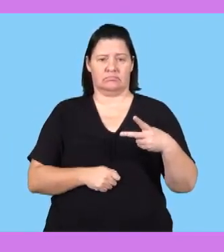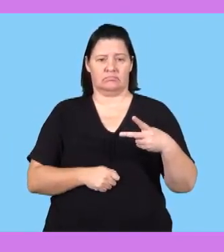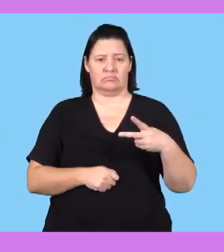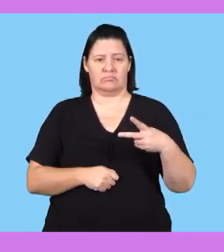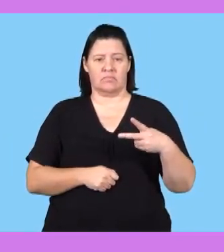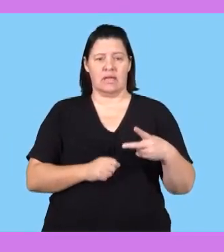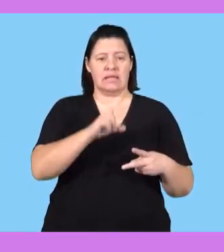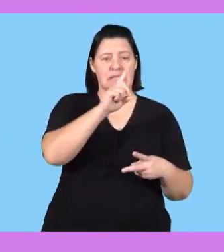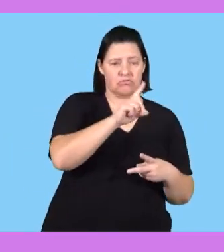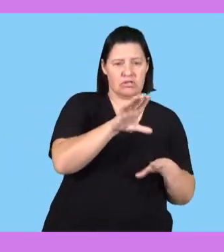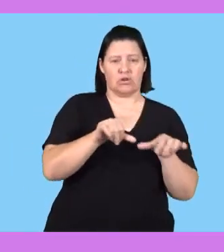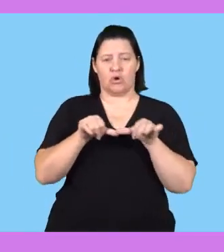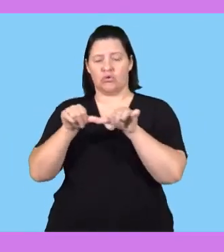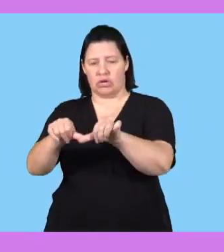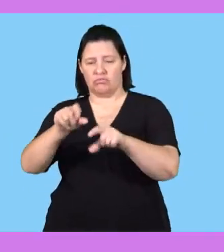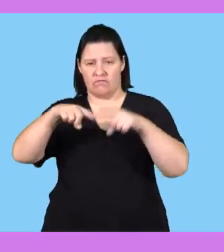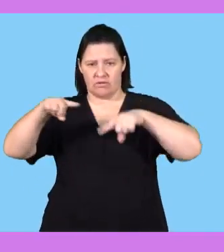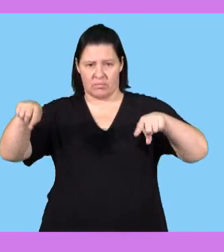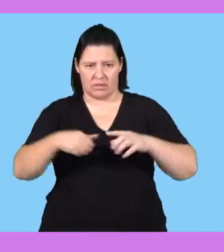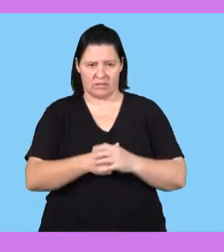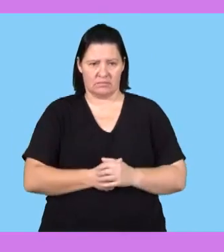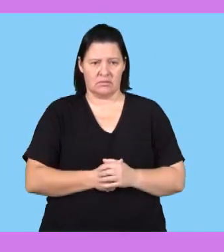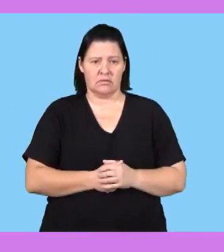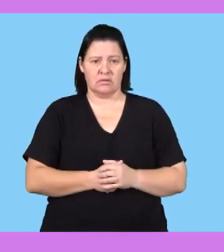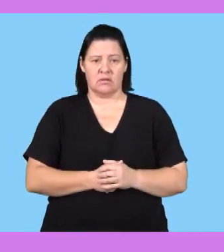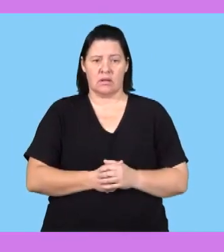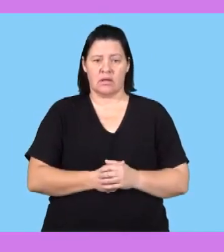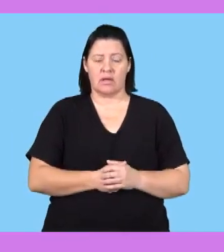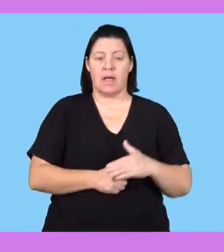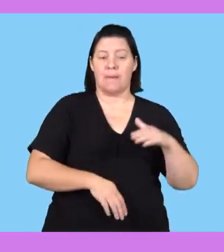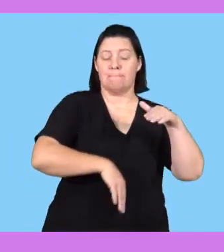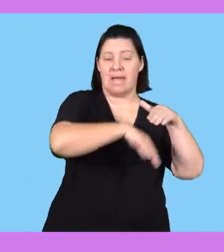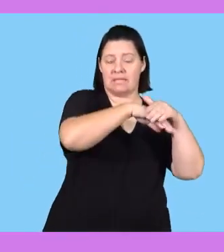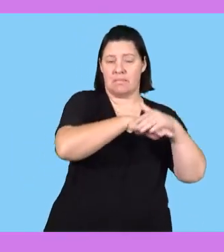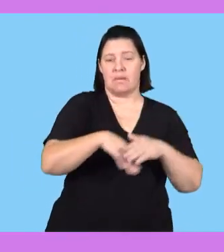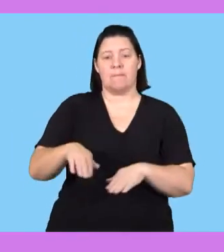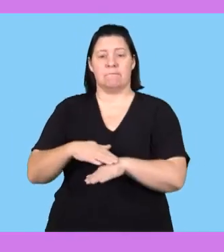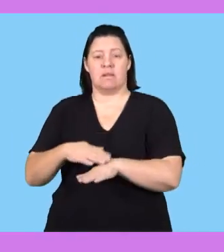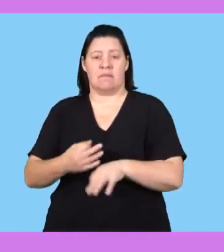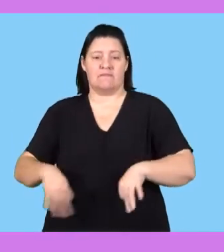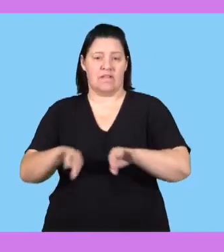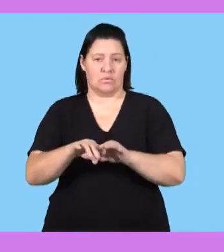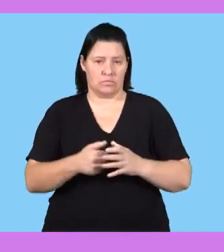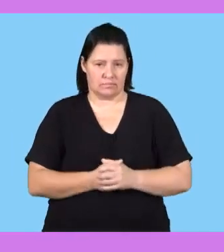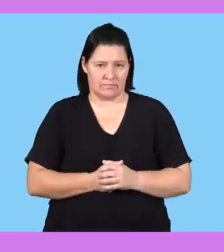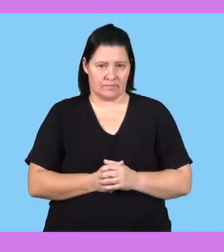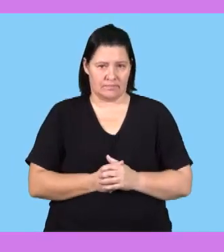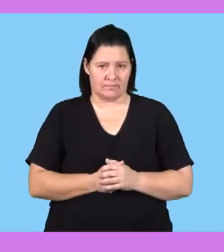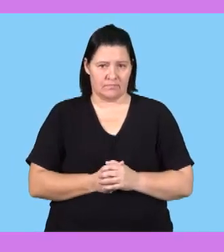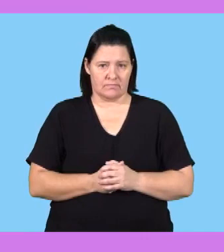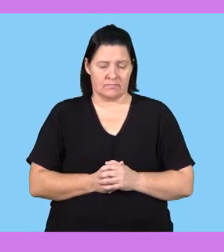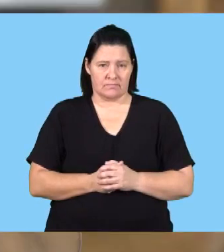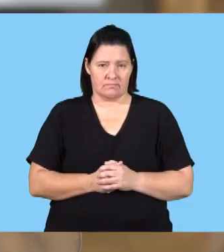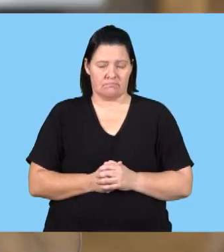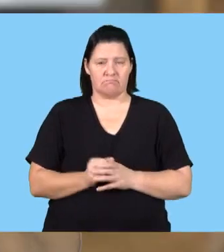Secondly, discrete and continuous variables. Finally, maximum and minimum